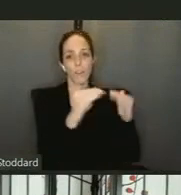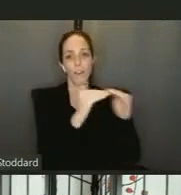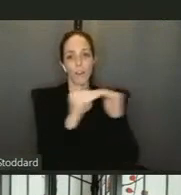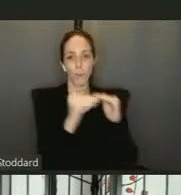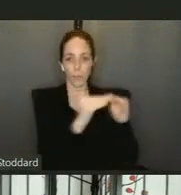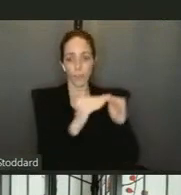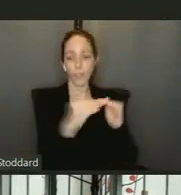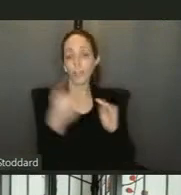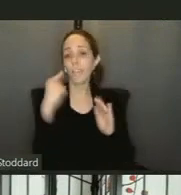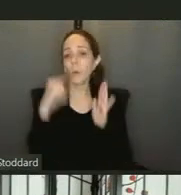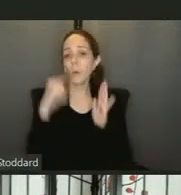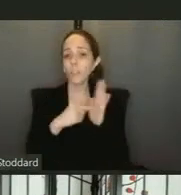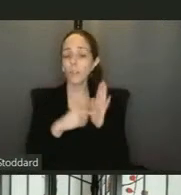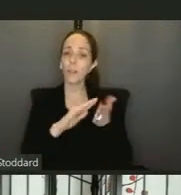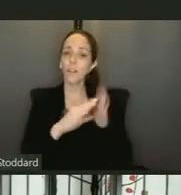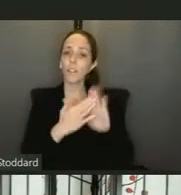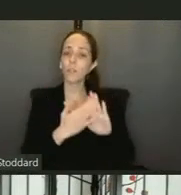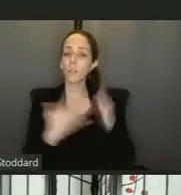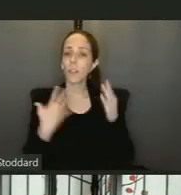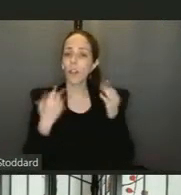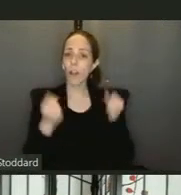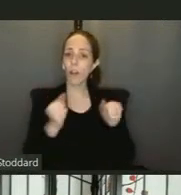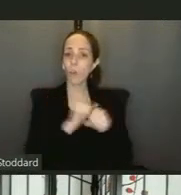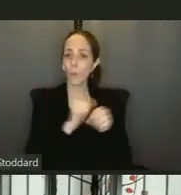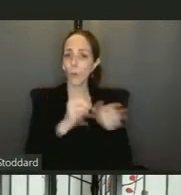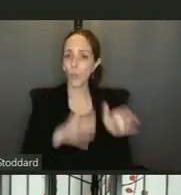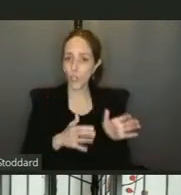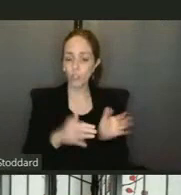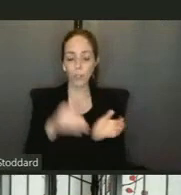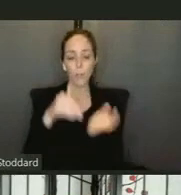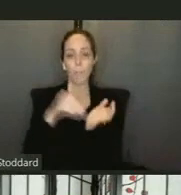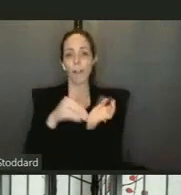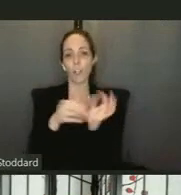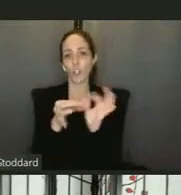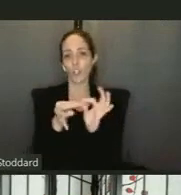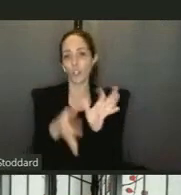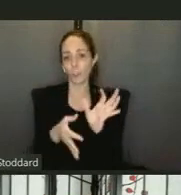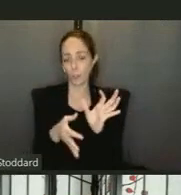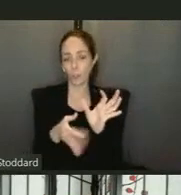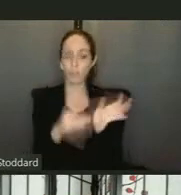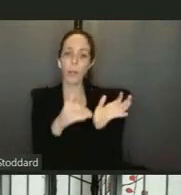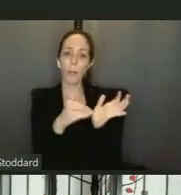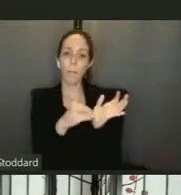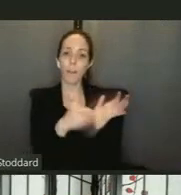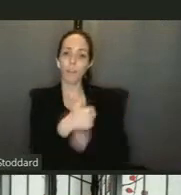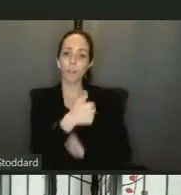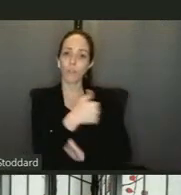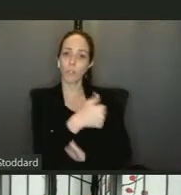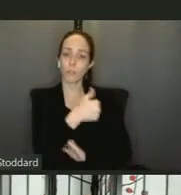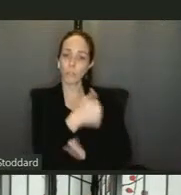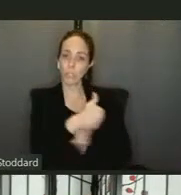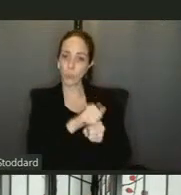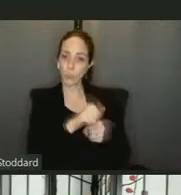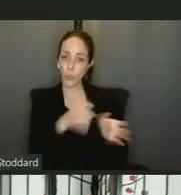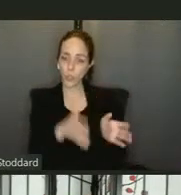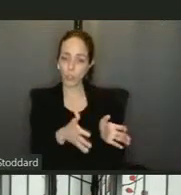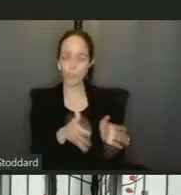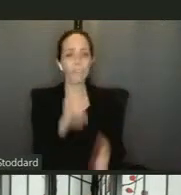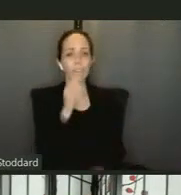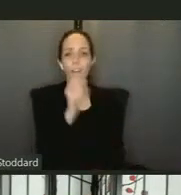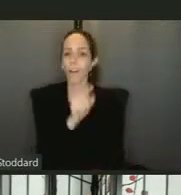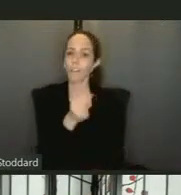with community health worker associations, medical interpreters, medical transportation workers. So not